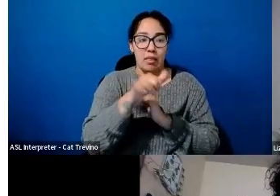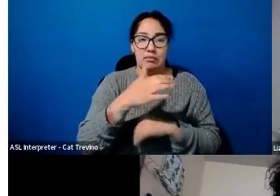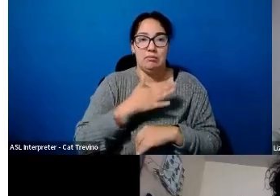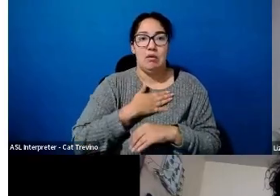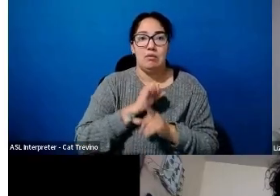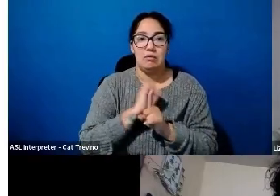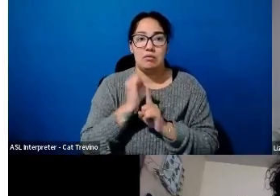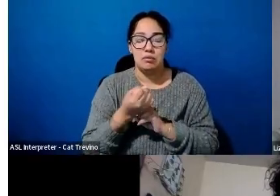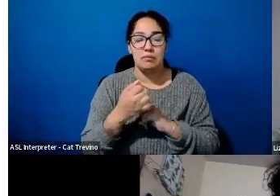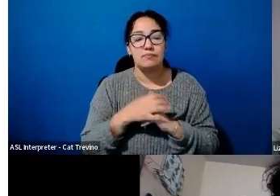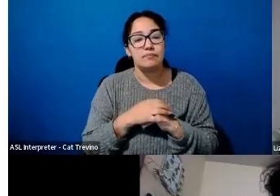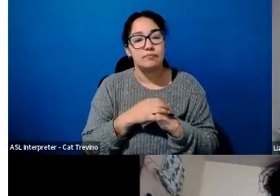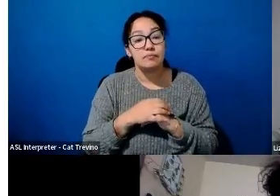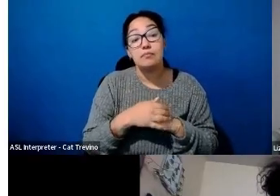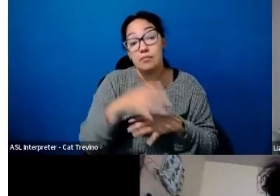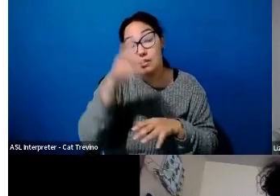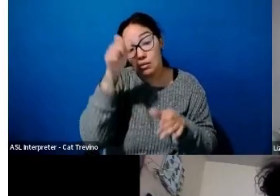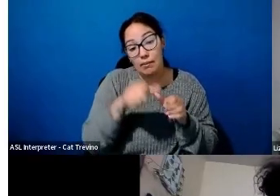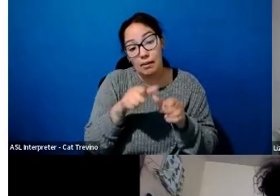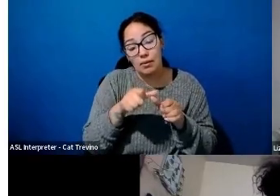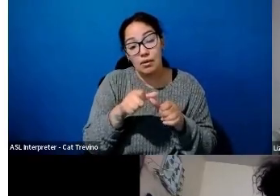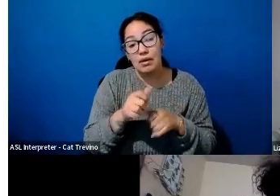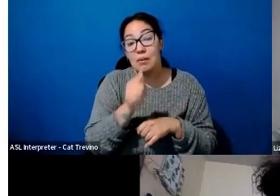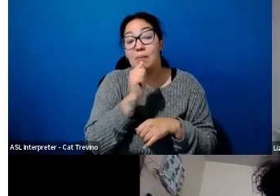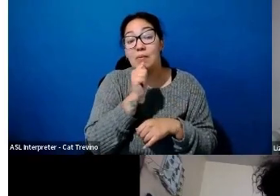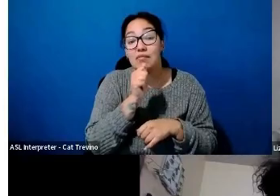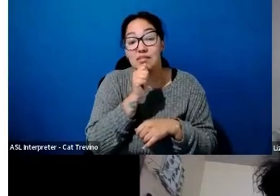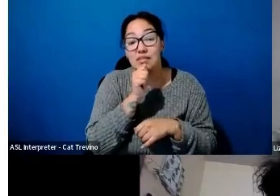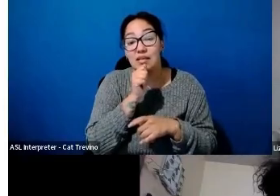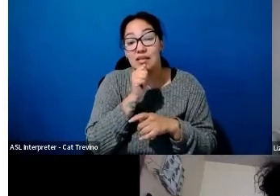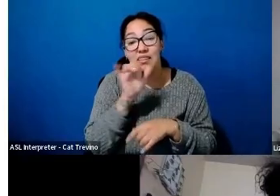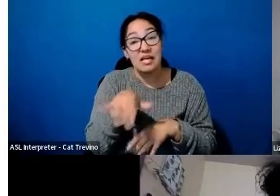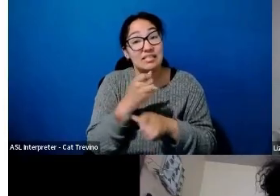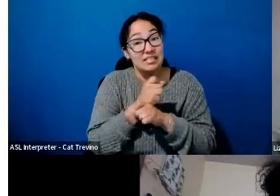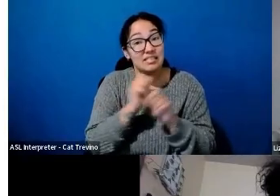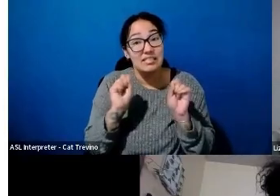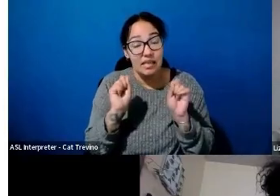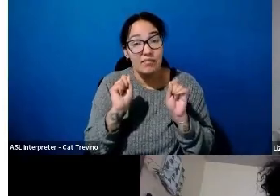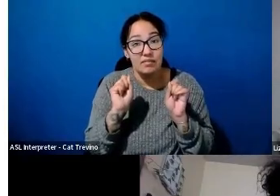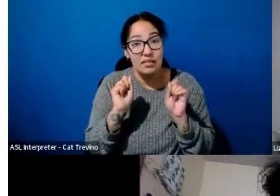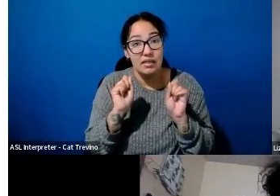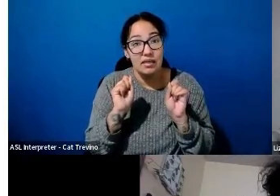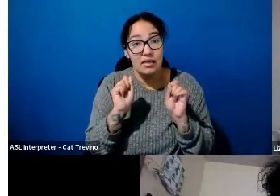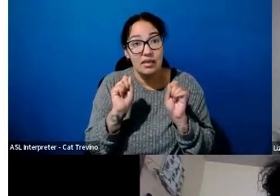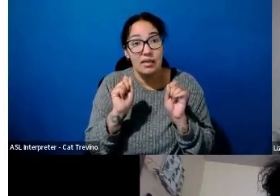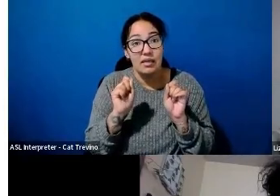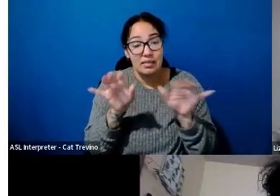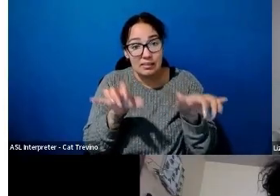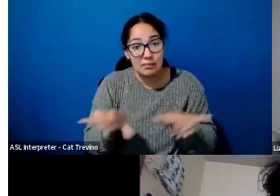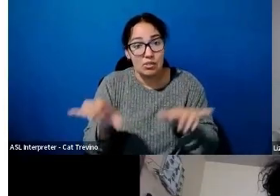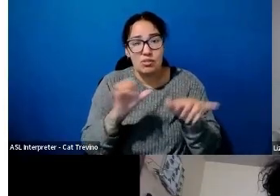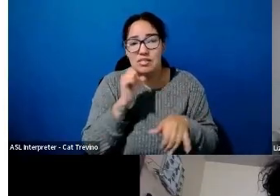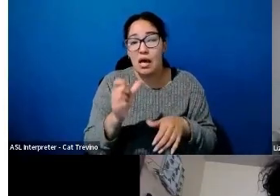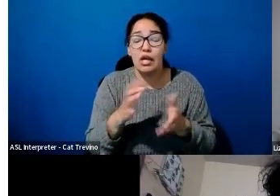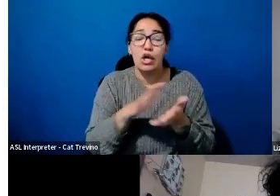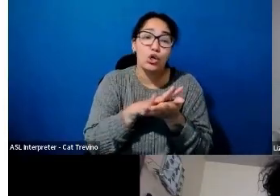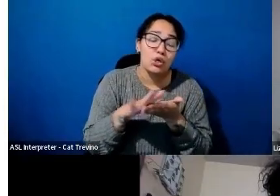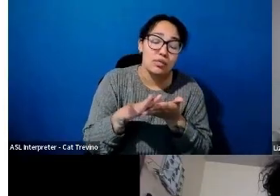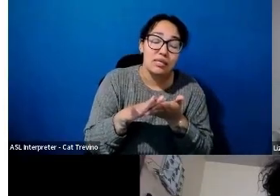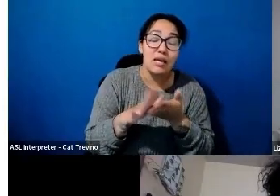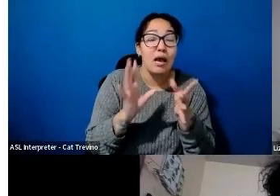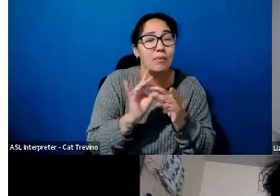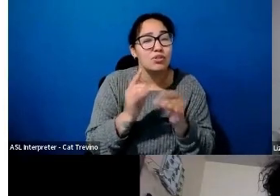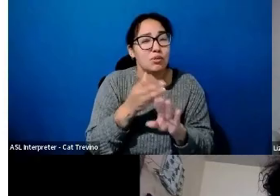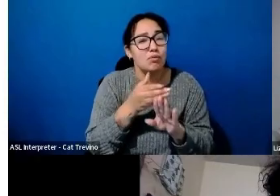We also want to remember that privacy is a safety measure for survivors. It's not a courtesy. I said